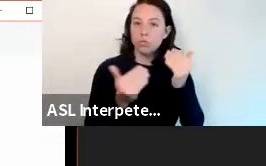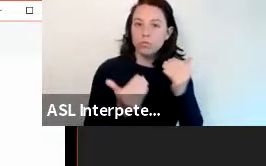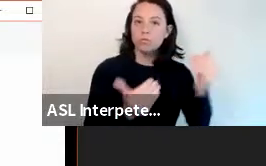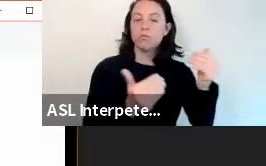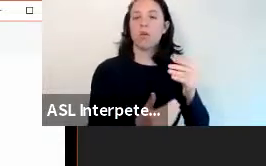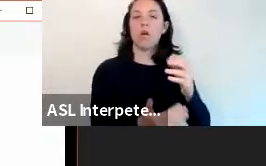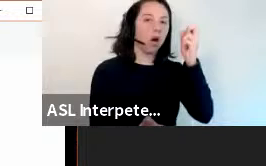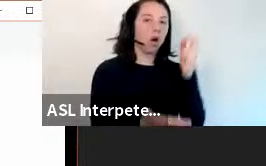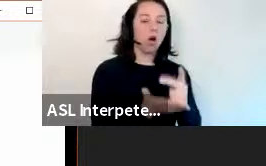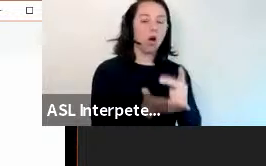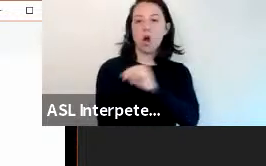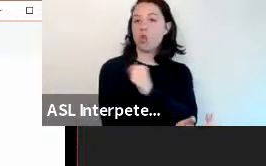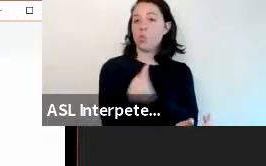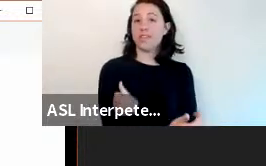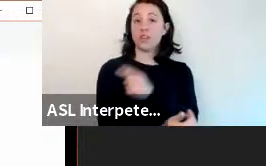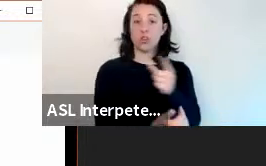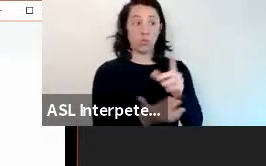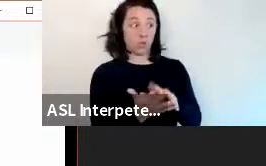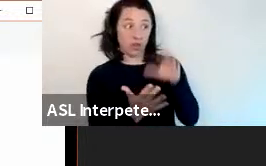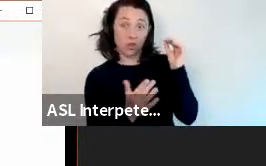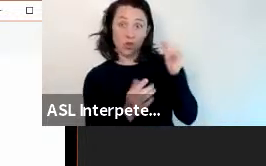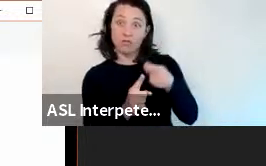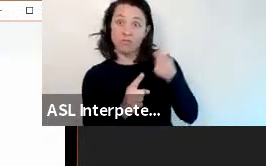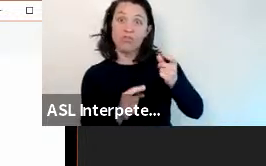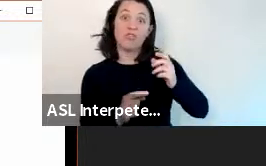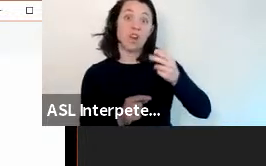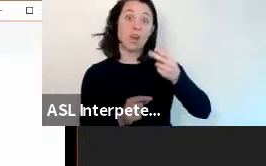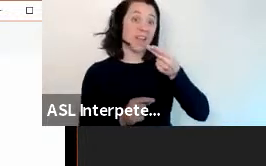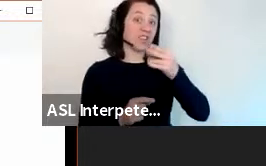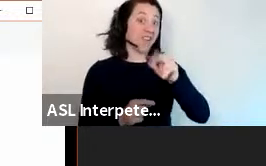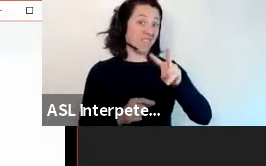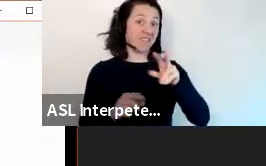the HIV pandemic back in the 1980s was that